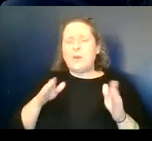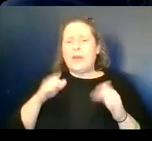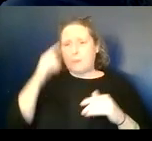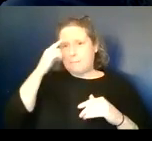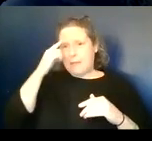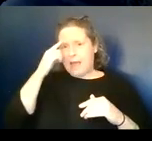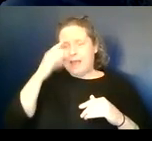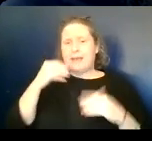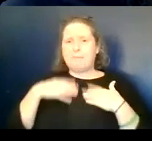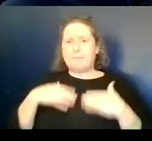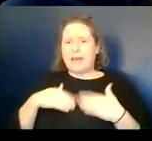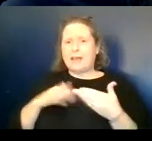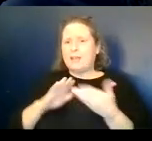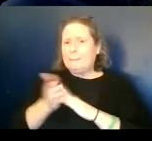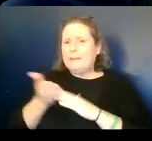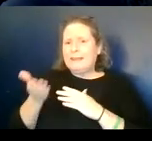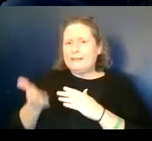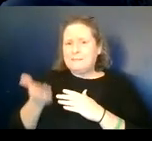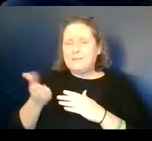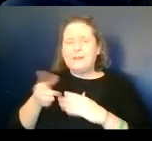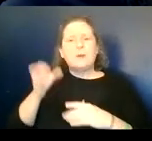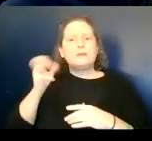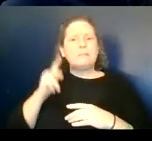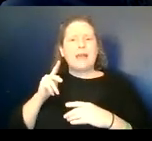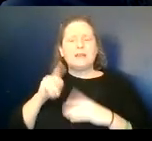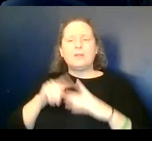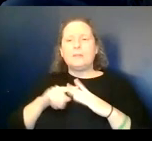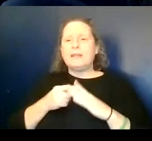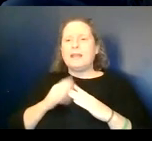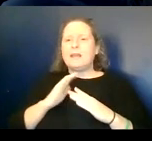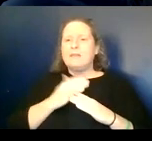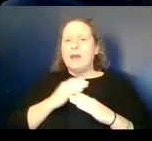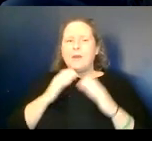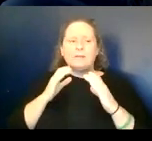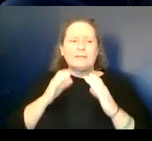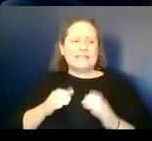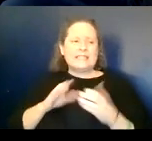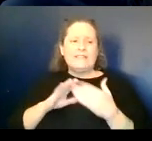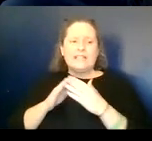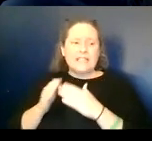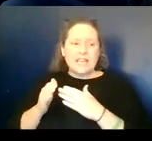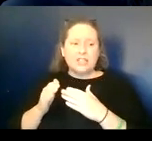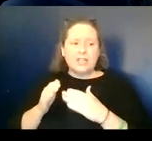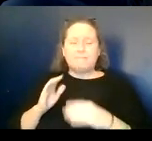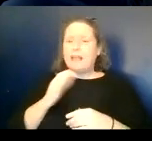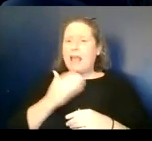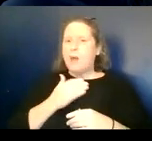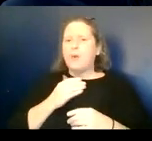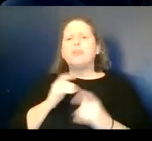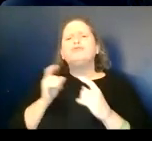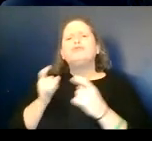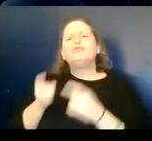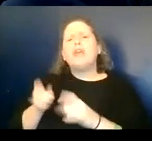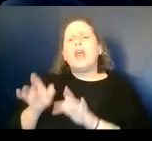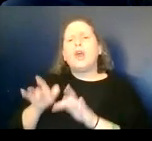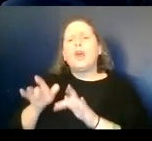our civilization and the charity model, and sort of like our society thinking we need to deal with people,